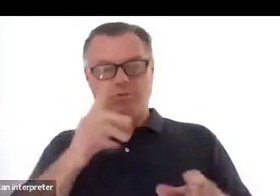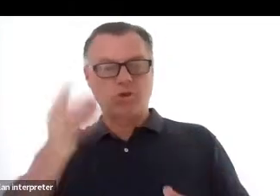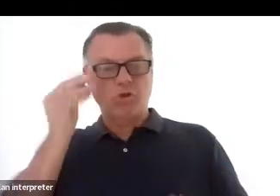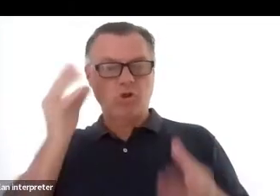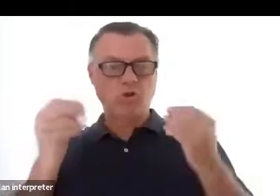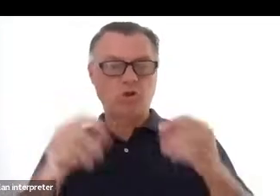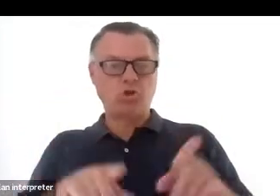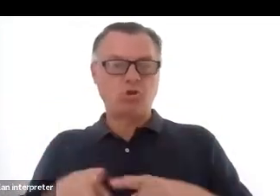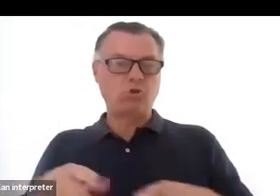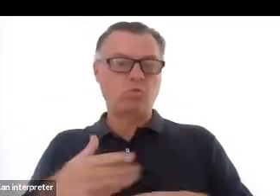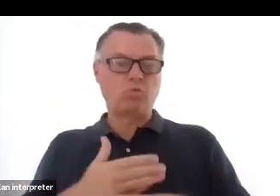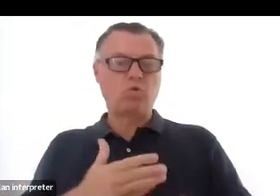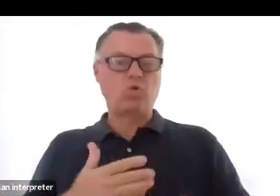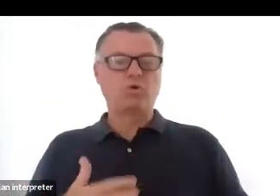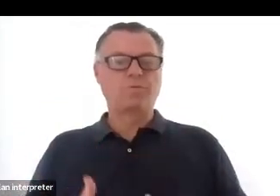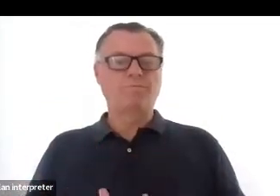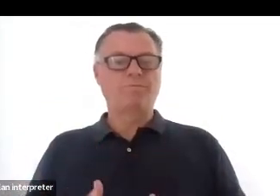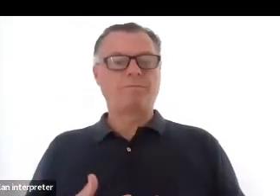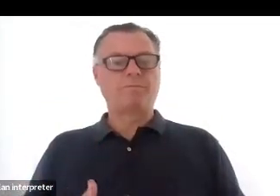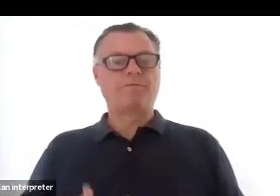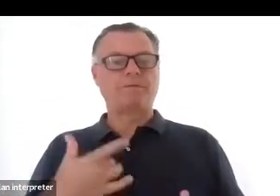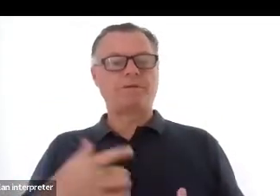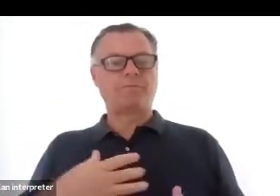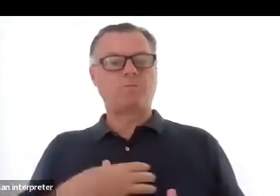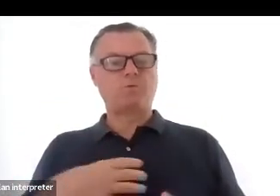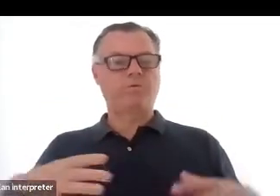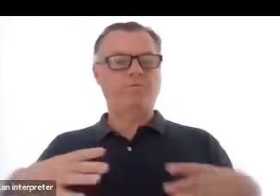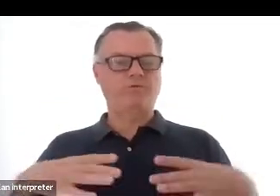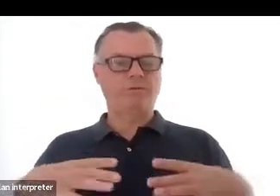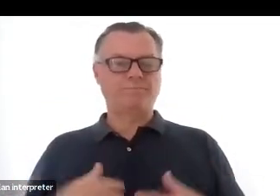work and live with greater freedom.